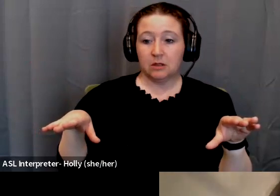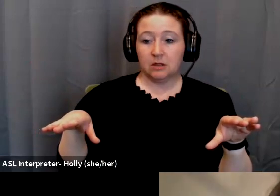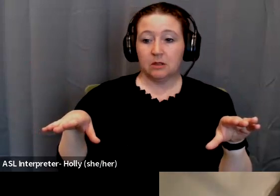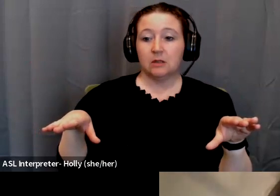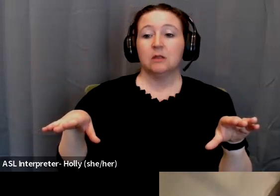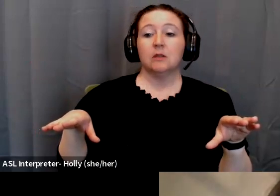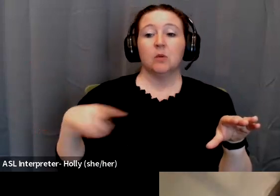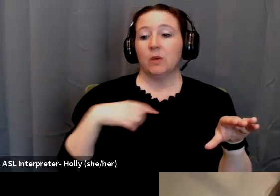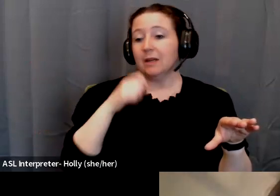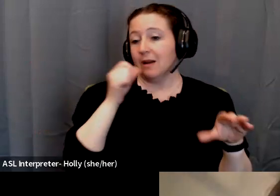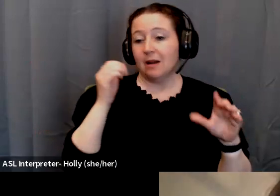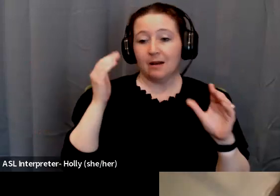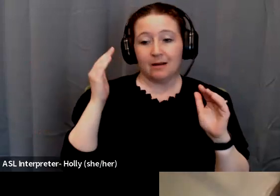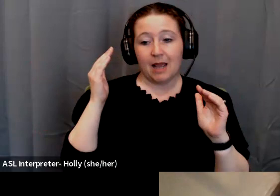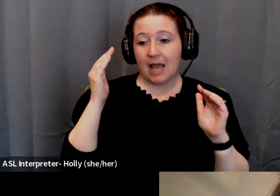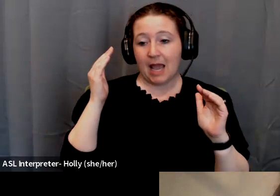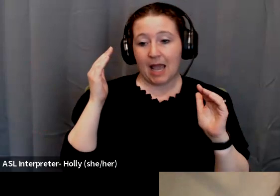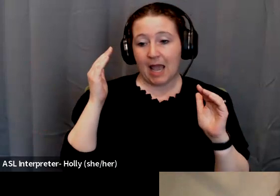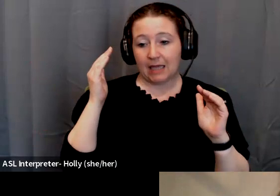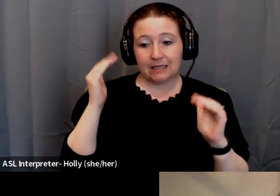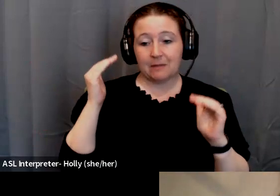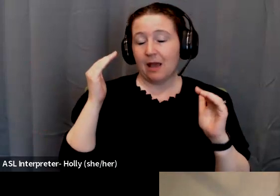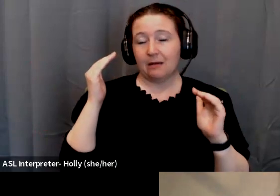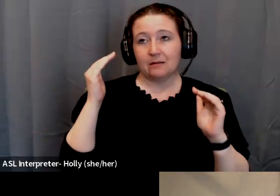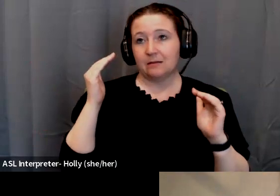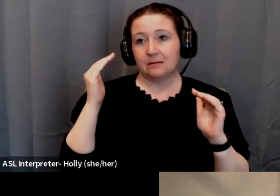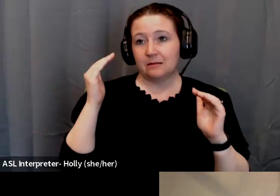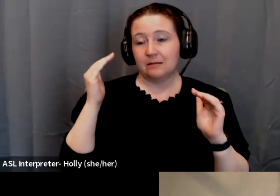expecting anything. There's not much that's